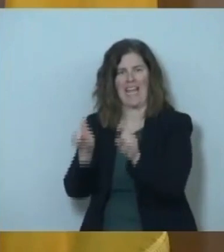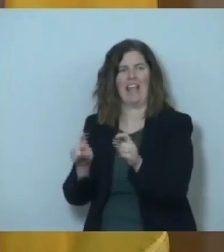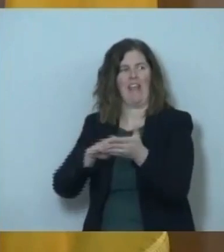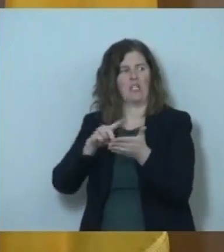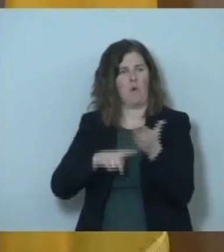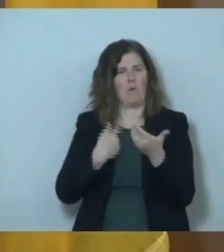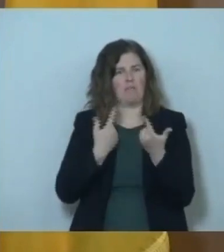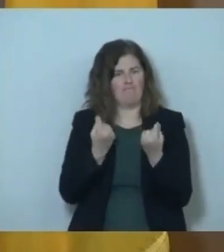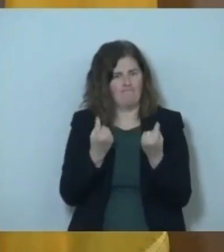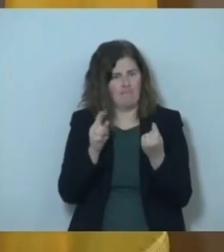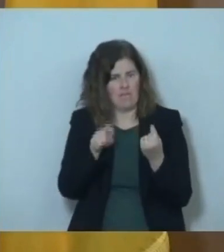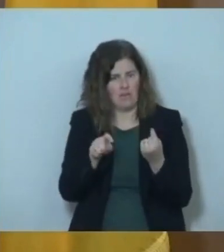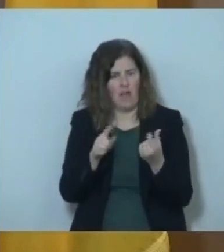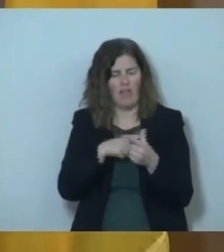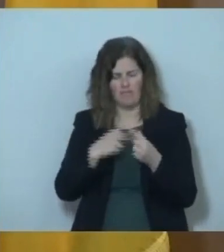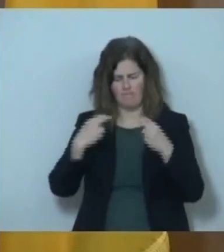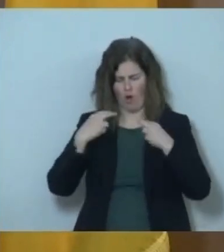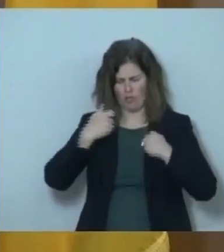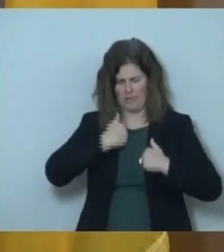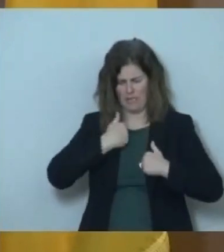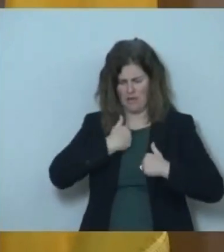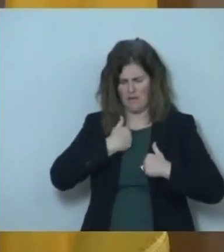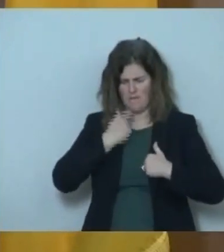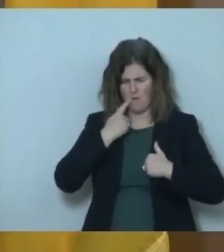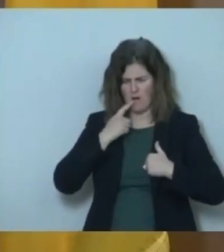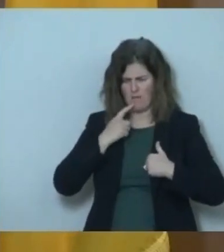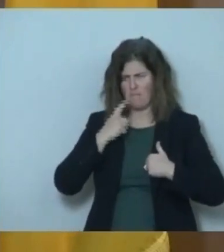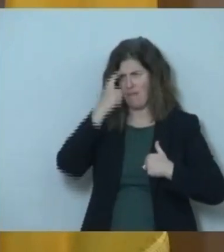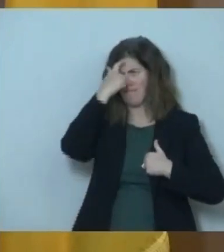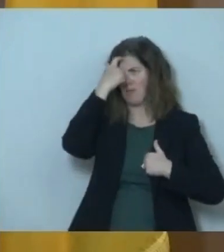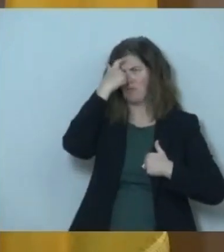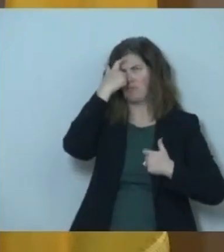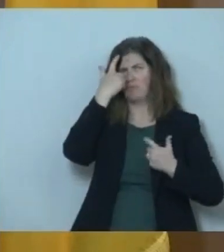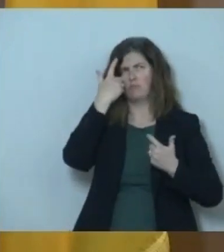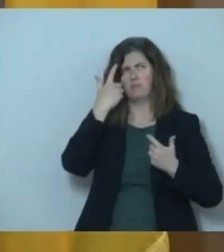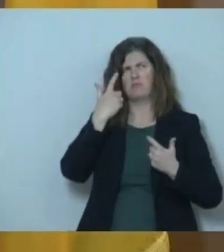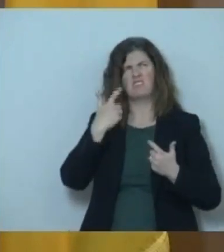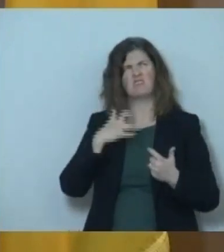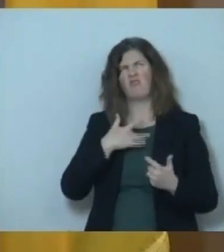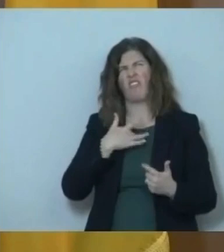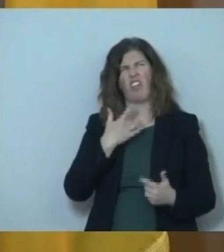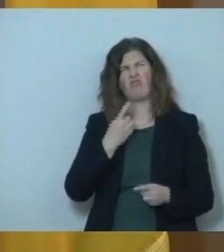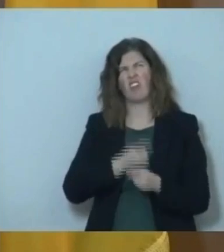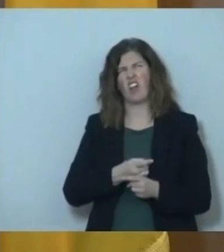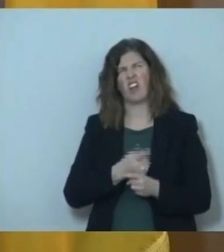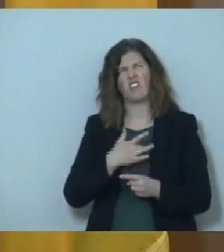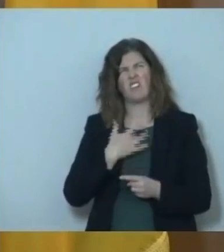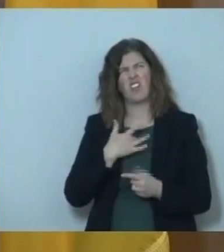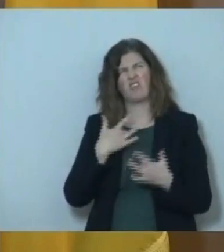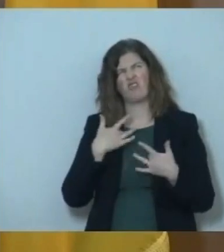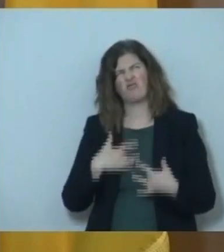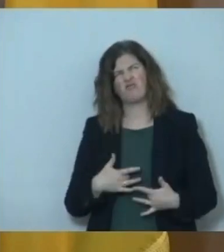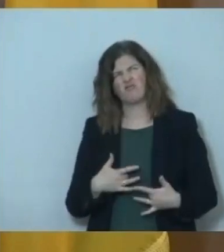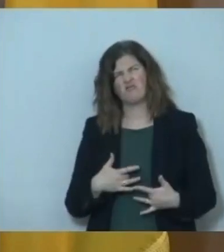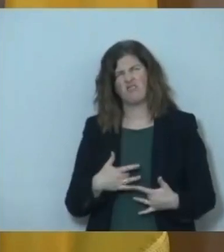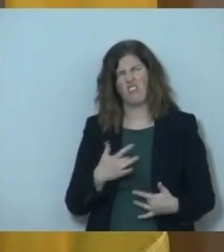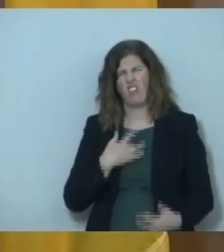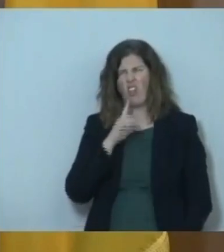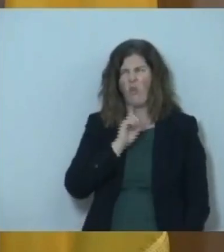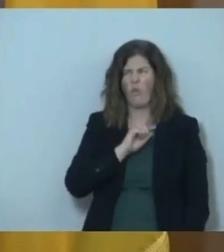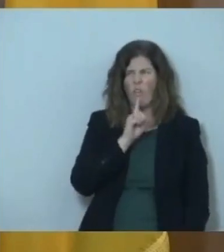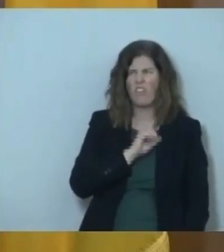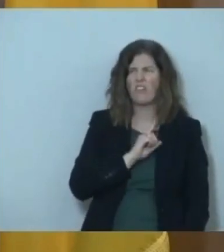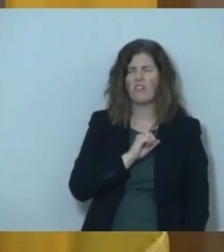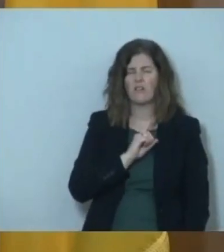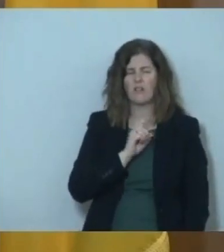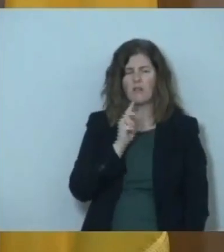we need. And then monitor yourself for behavioral health. If you don't feel right, think you might be depressed, feel lonely, anyone